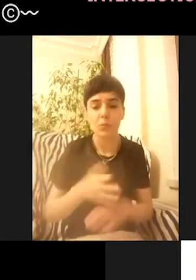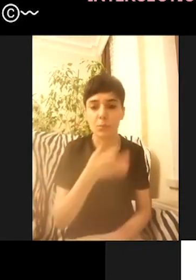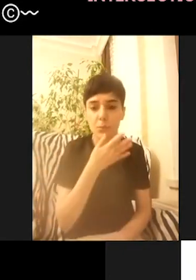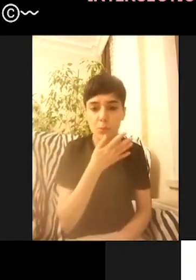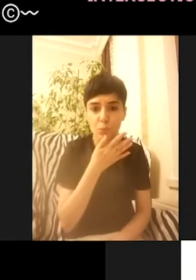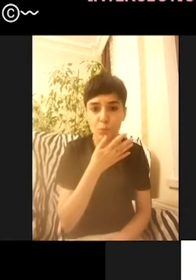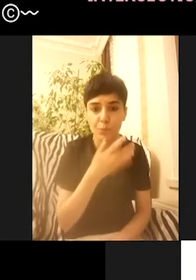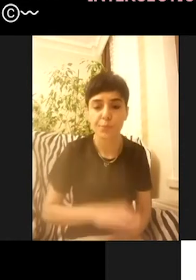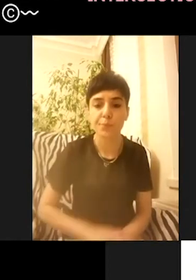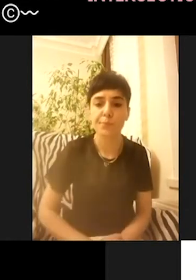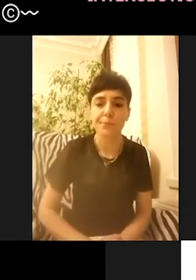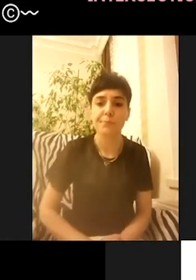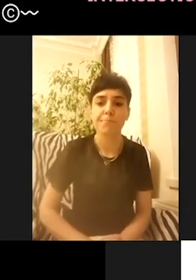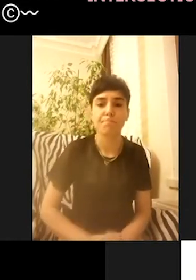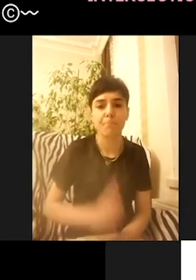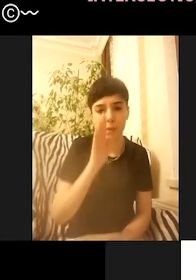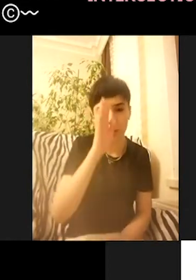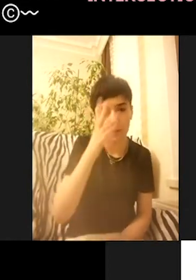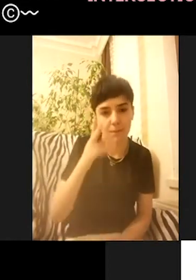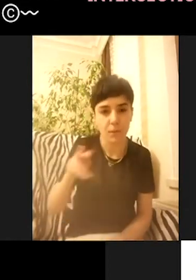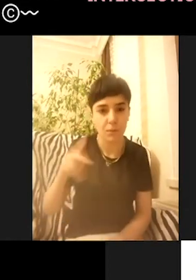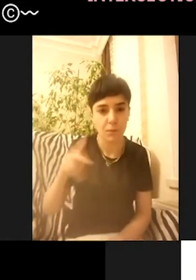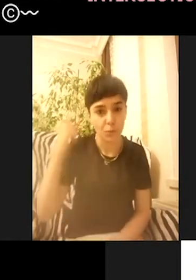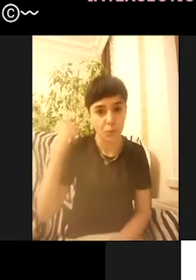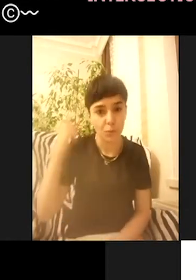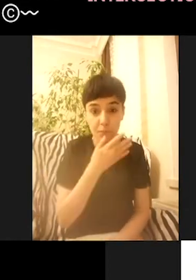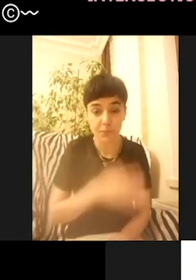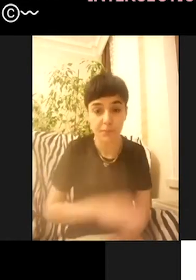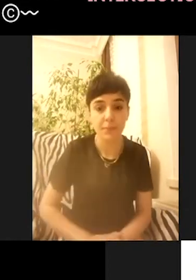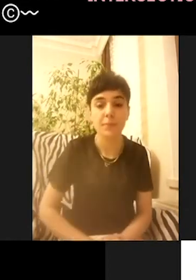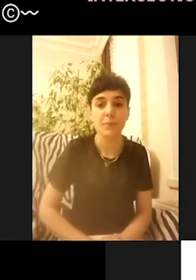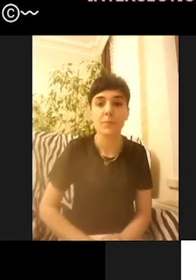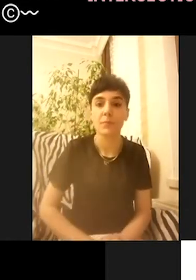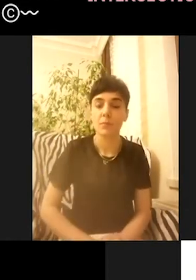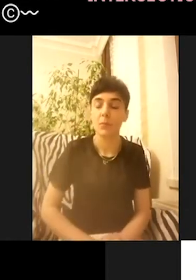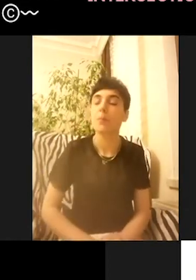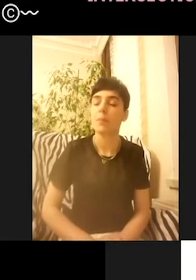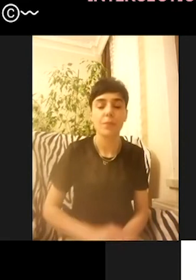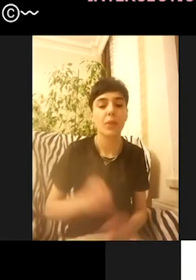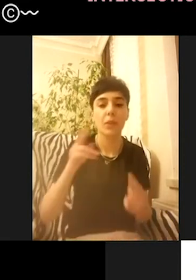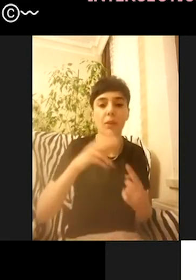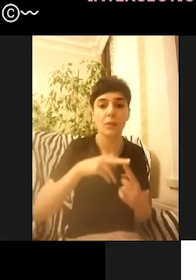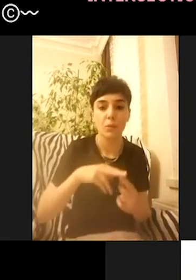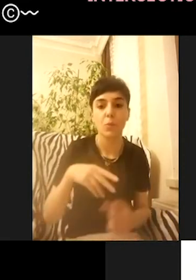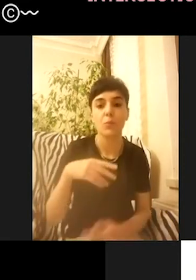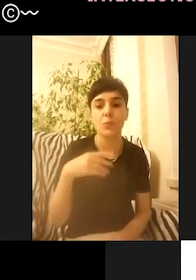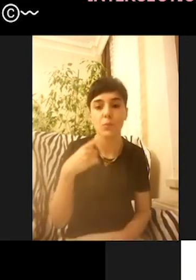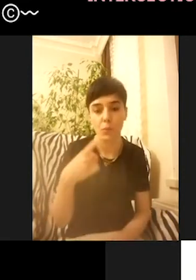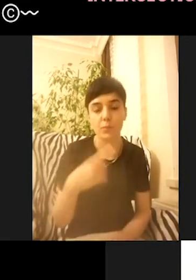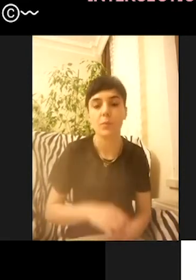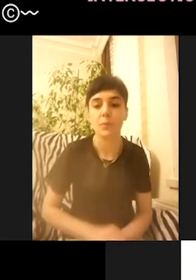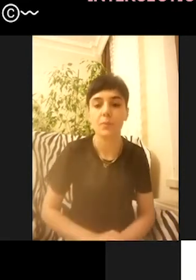already doing it like for 20 years already. And I started first as an activist for the